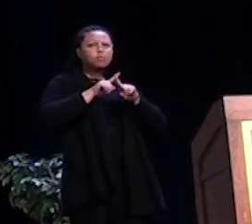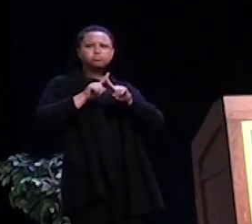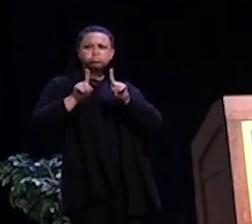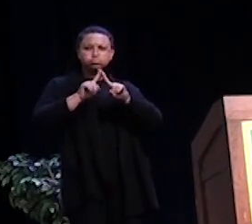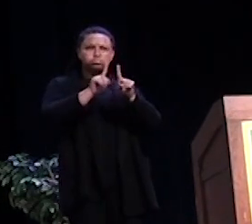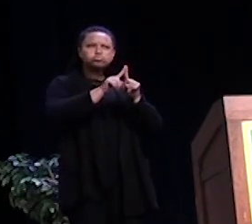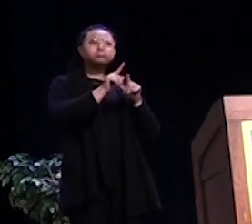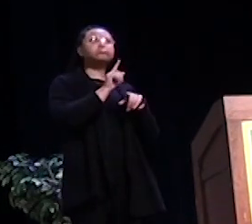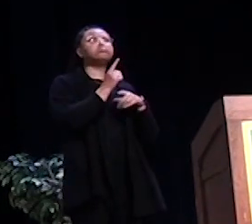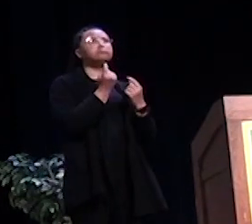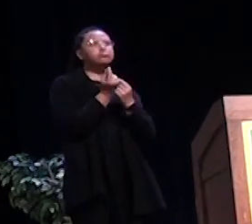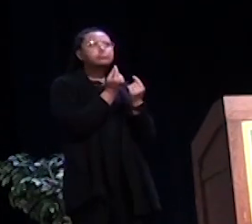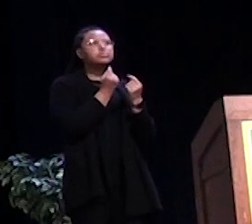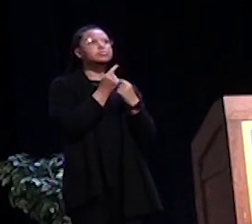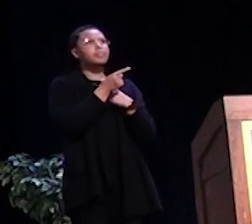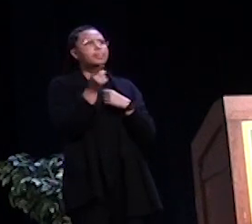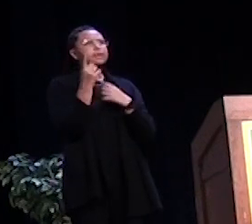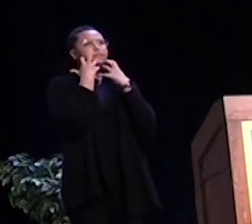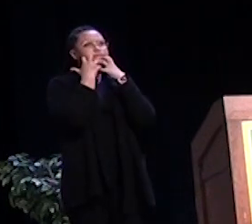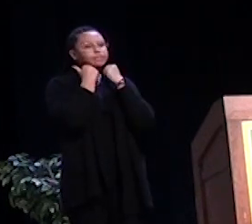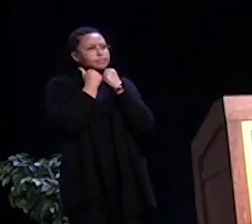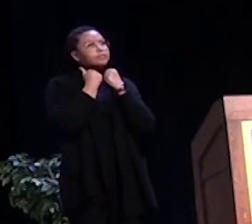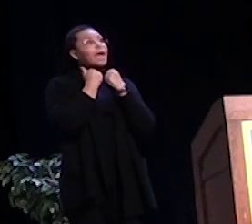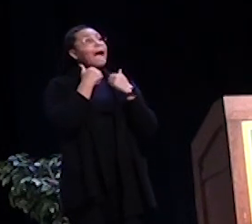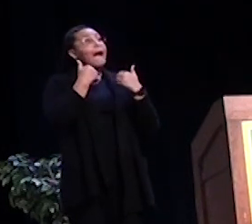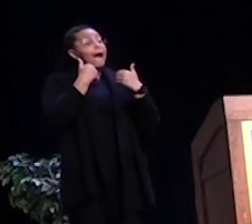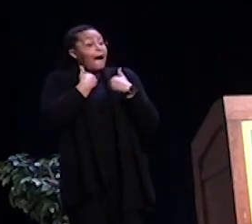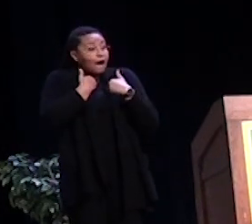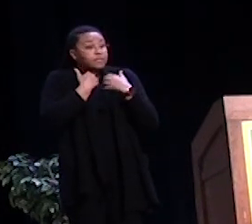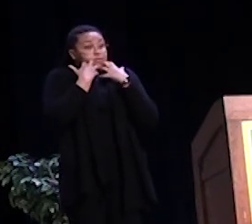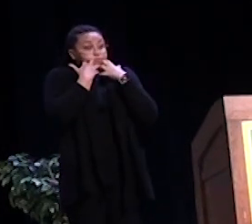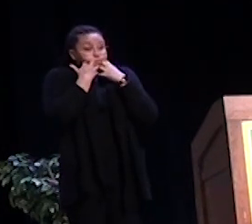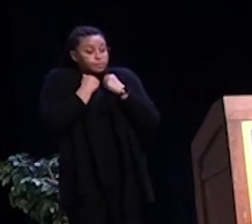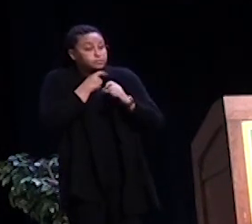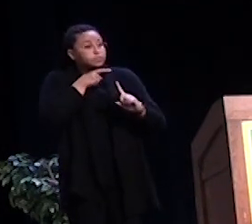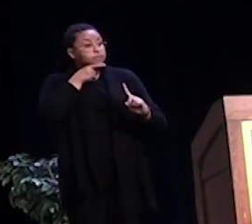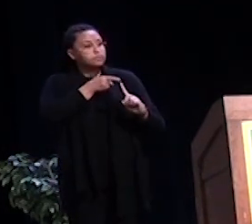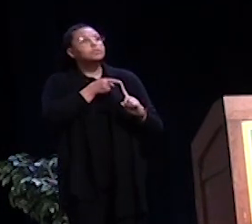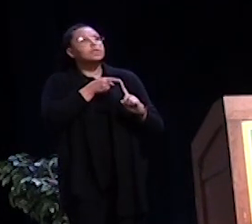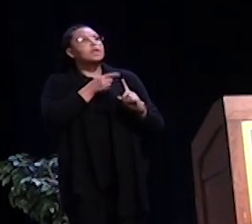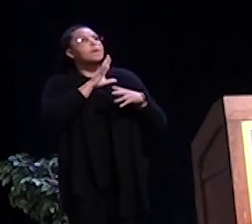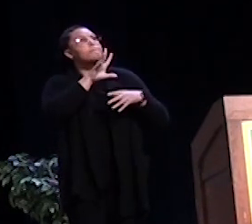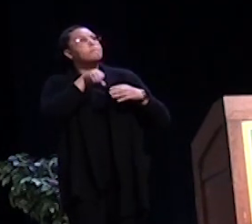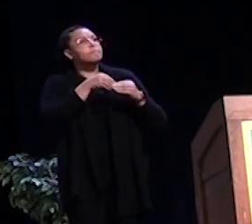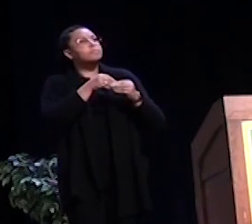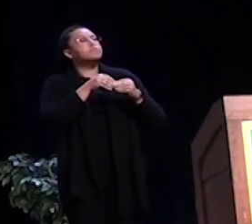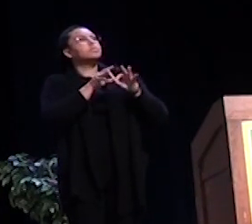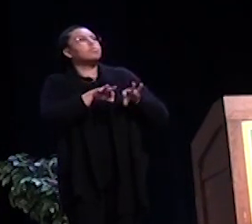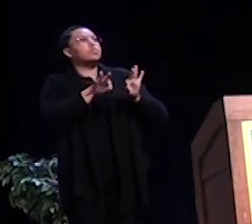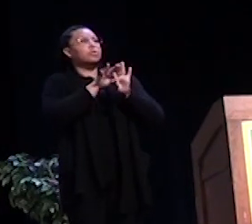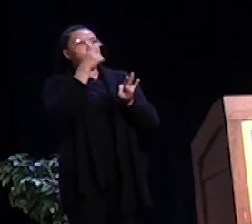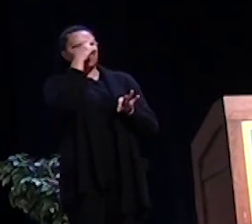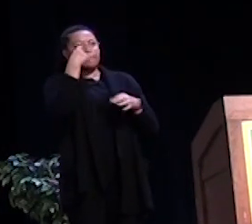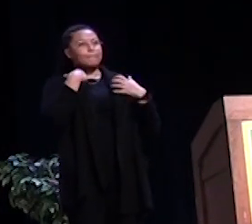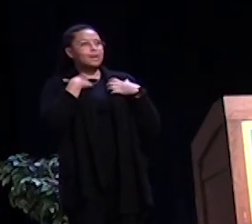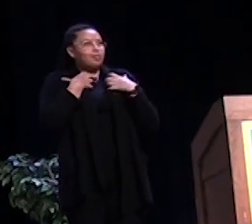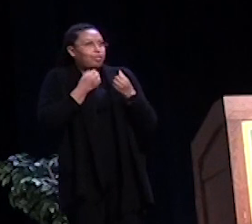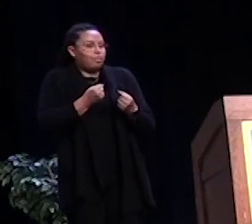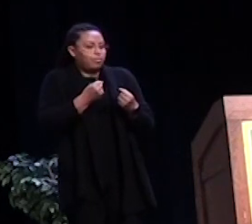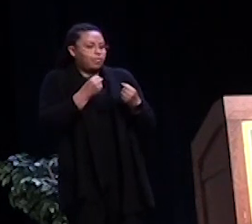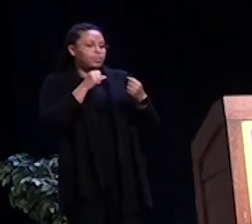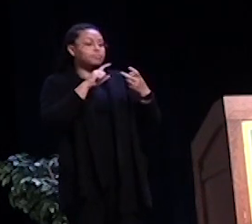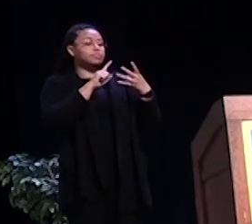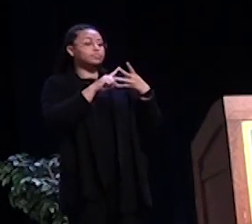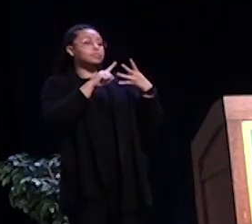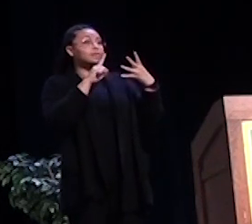doing stuff that they really care about. Having something you care about is an important part of being mentally well. The third part of that is having